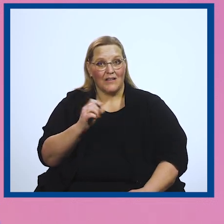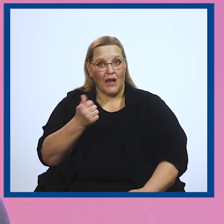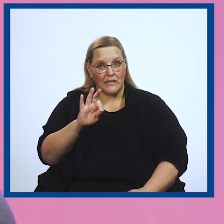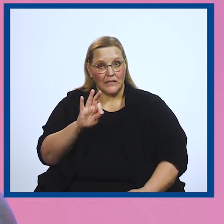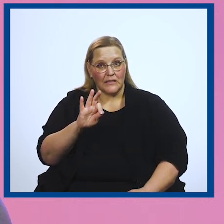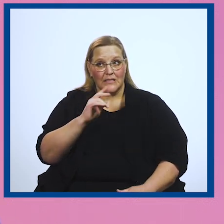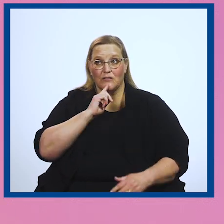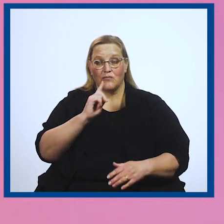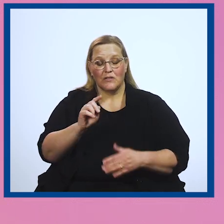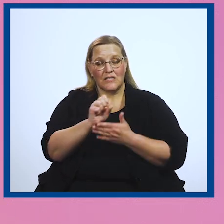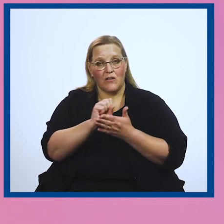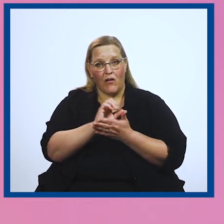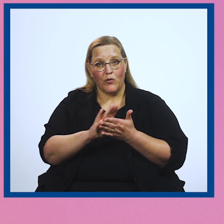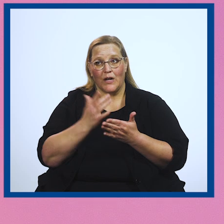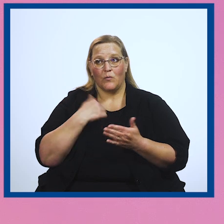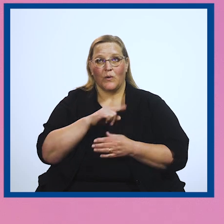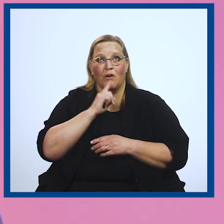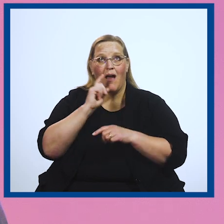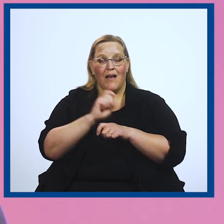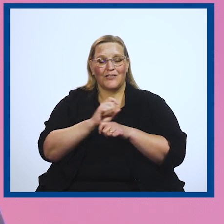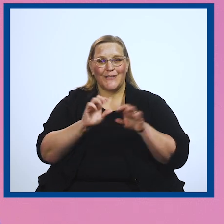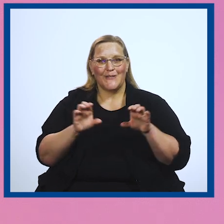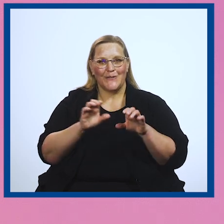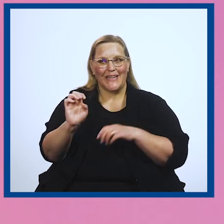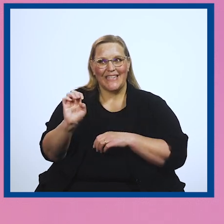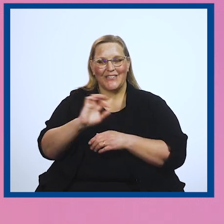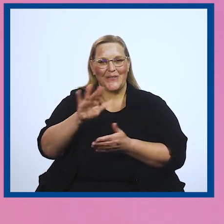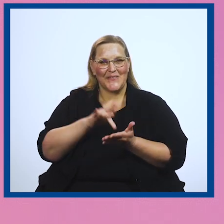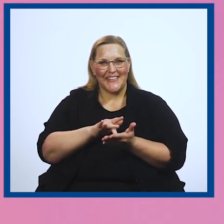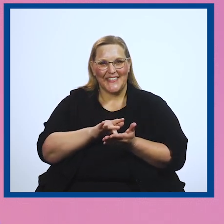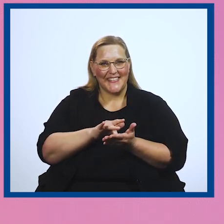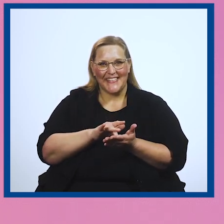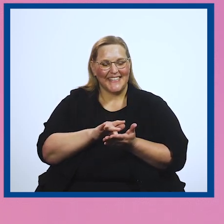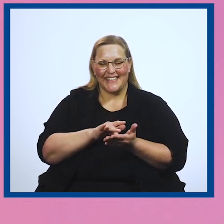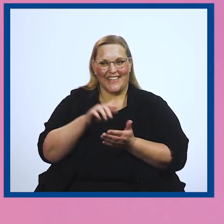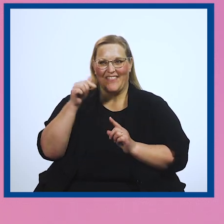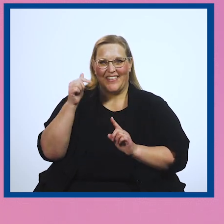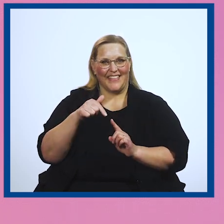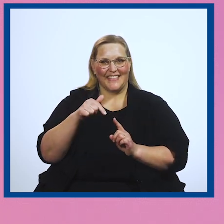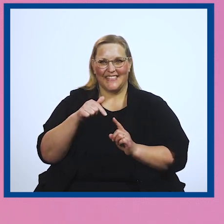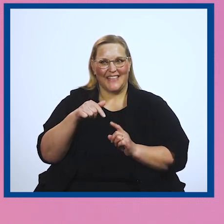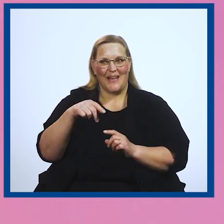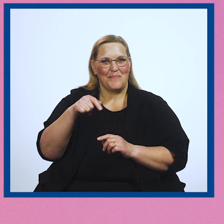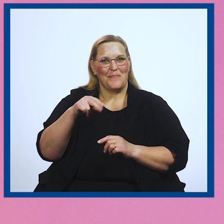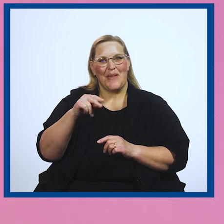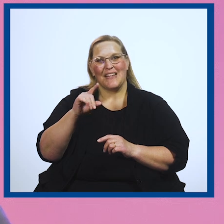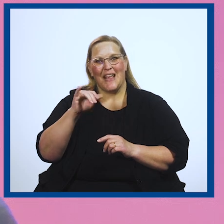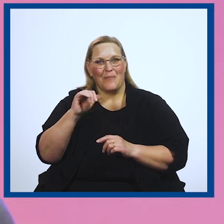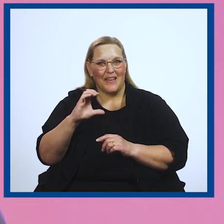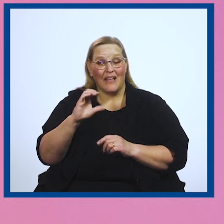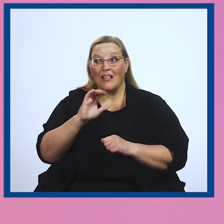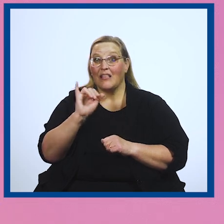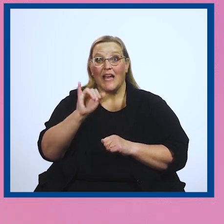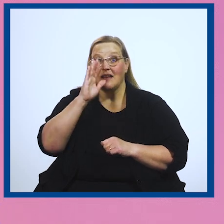so sovereign that we are actually doing Easter in the middle of this and doing Easter like we've never done Easter before. Right there as you're